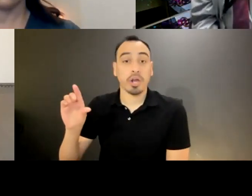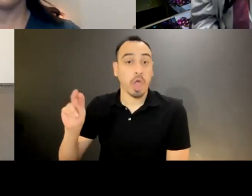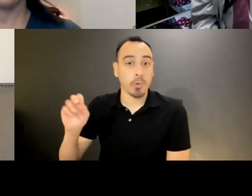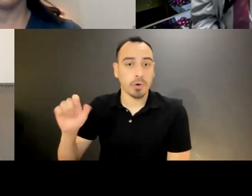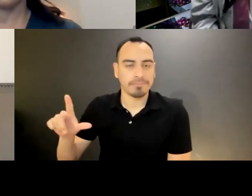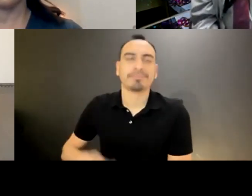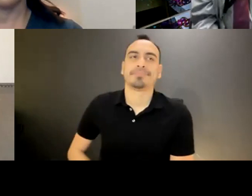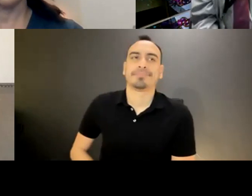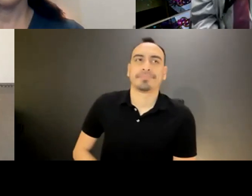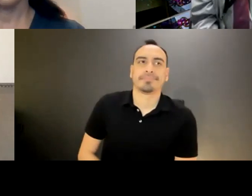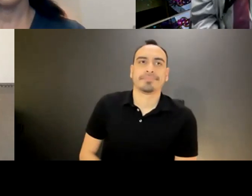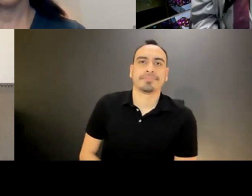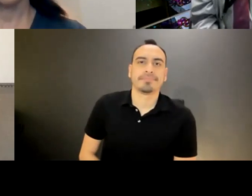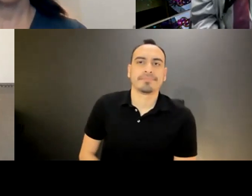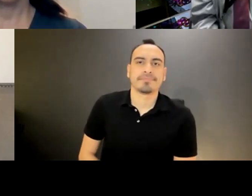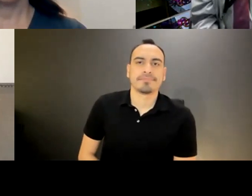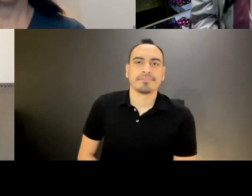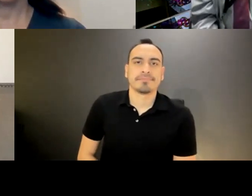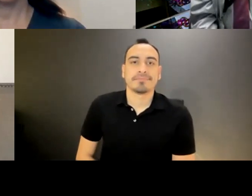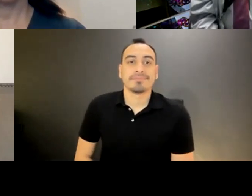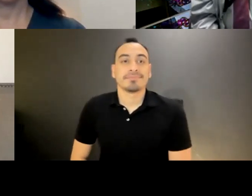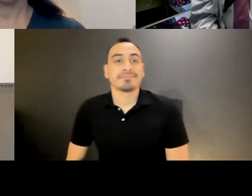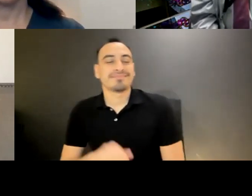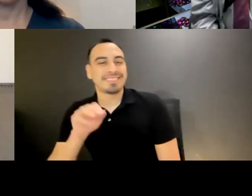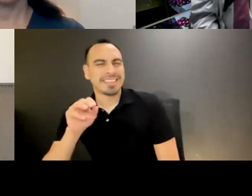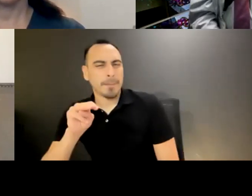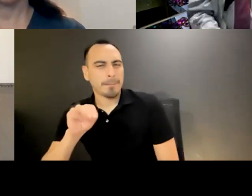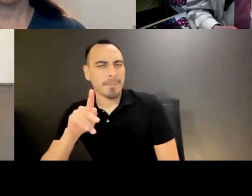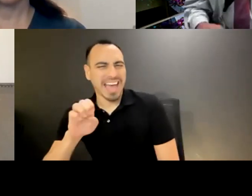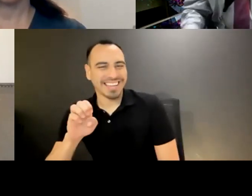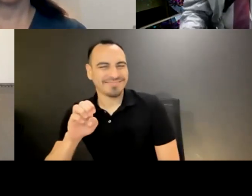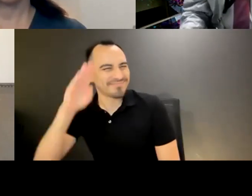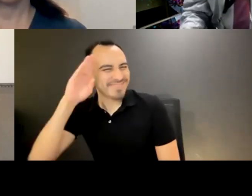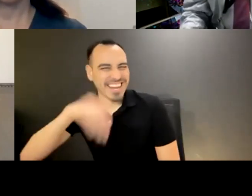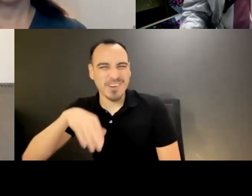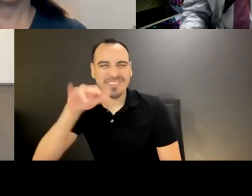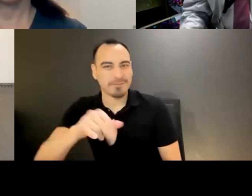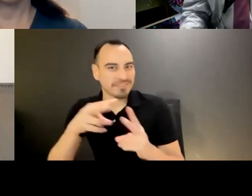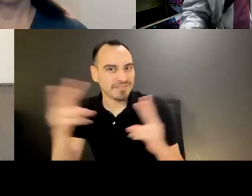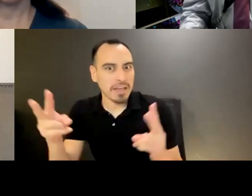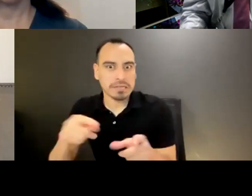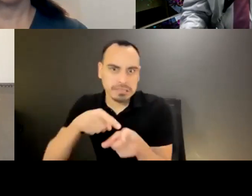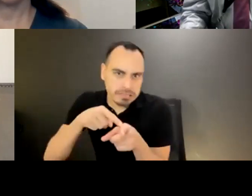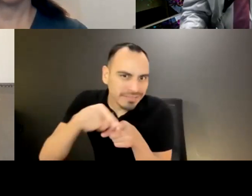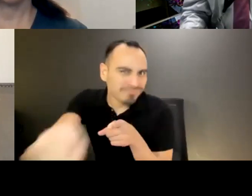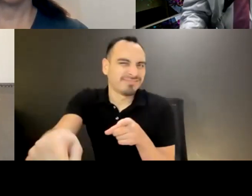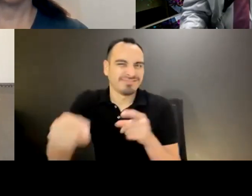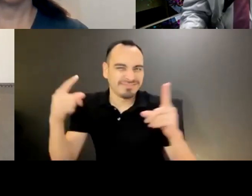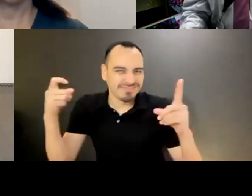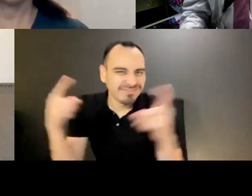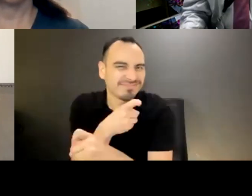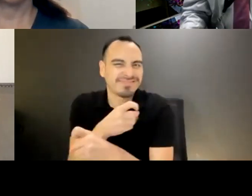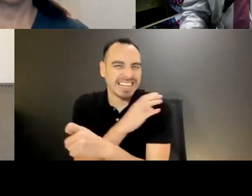With that said, that's very clinical, I guess. I know that this question was asked earlier, just a gentle reminder as I'm scrolling through